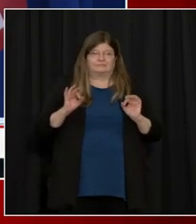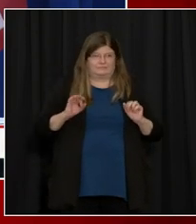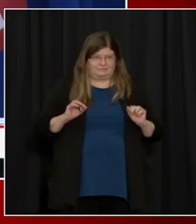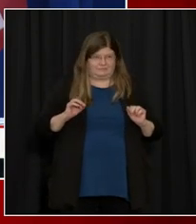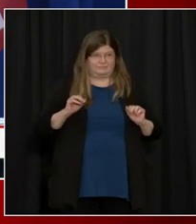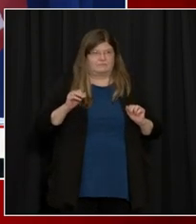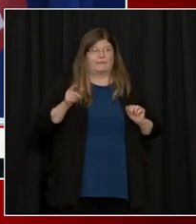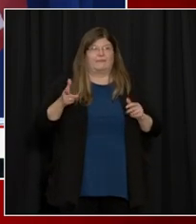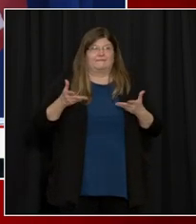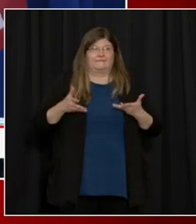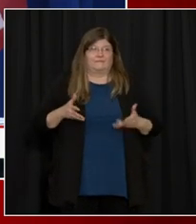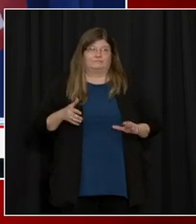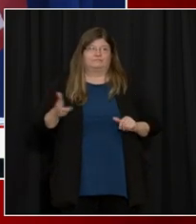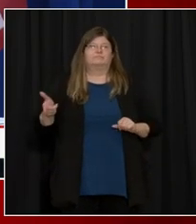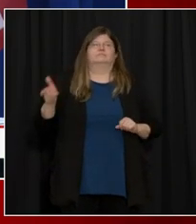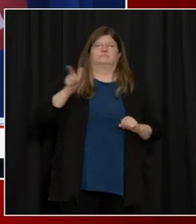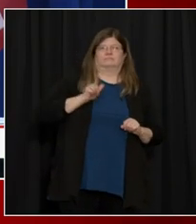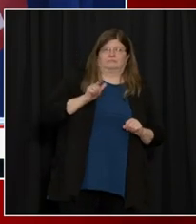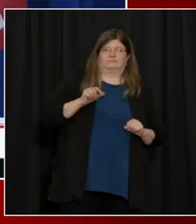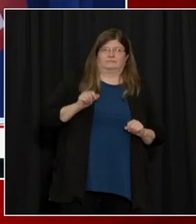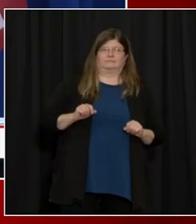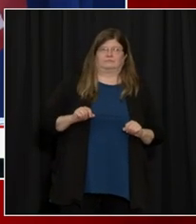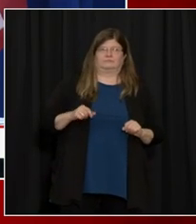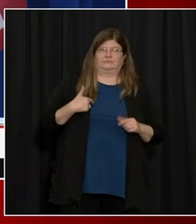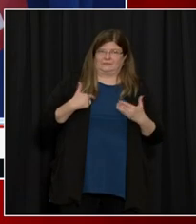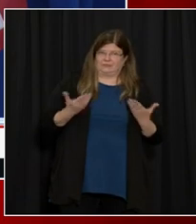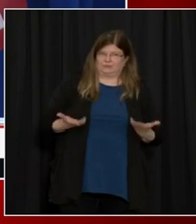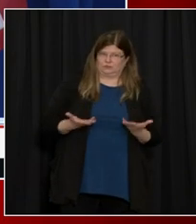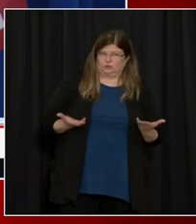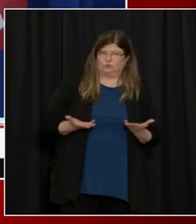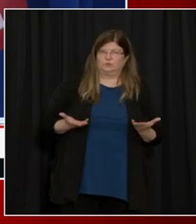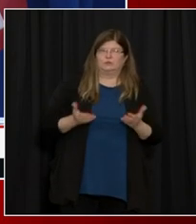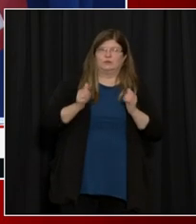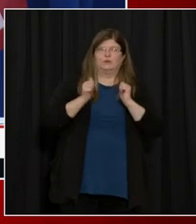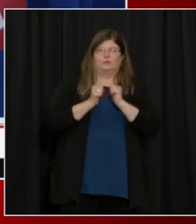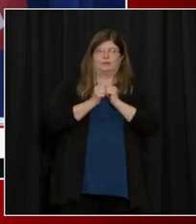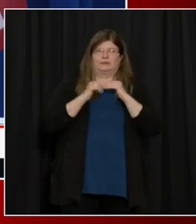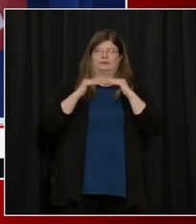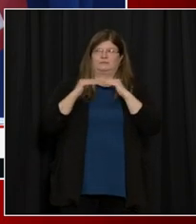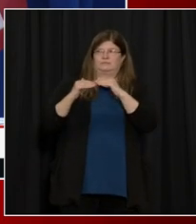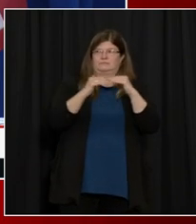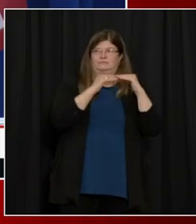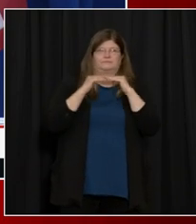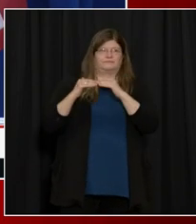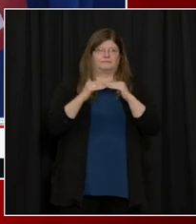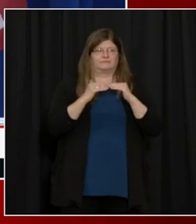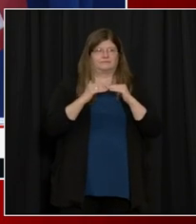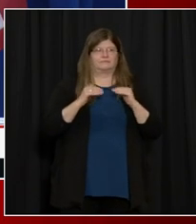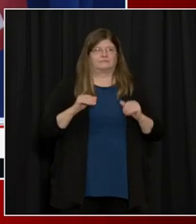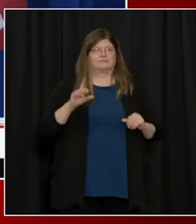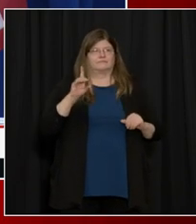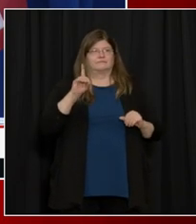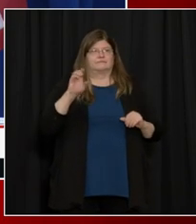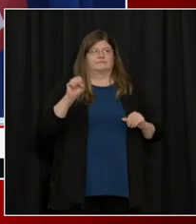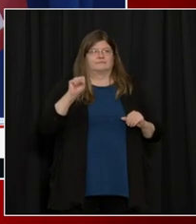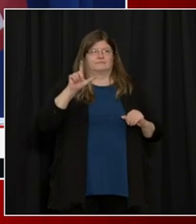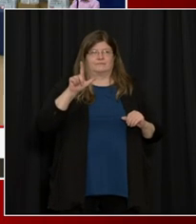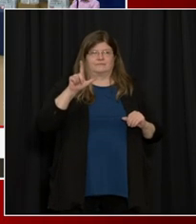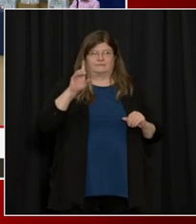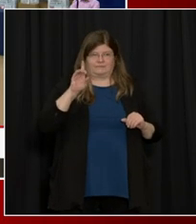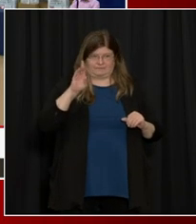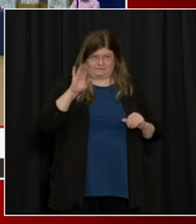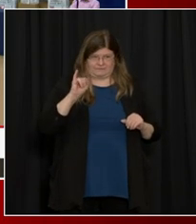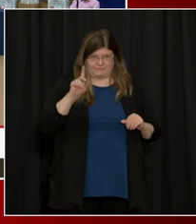be available as well with our colleagues from DSLBD and our local bids for